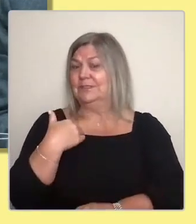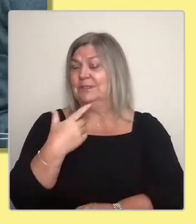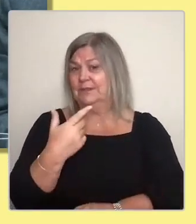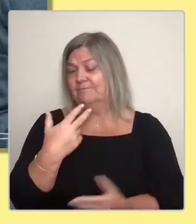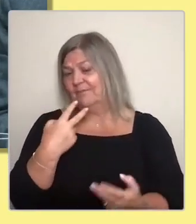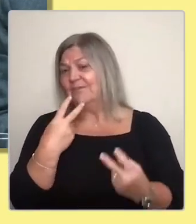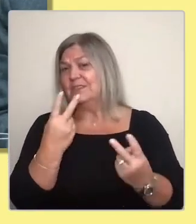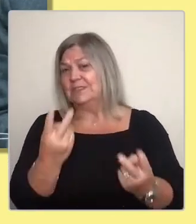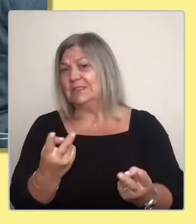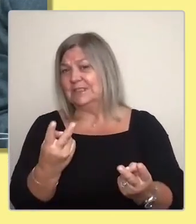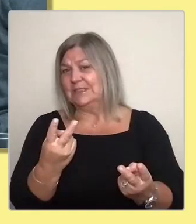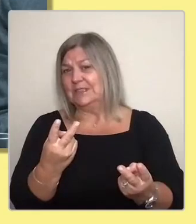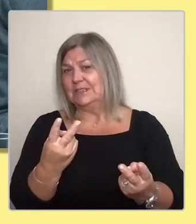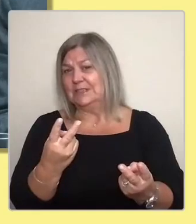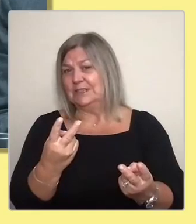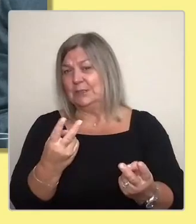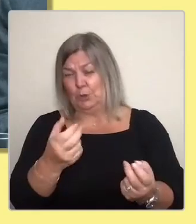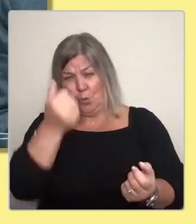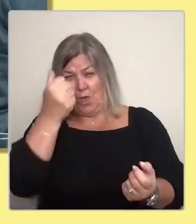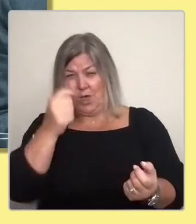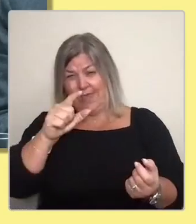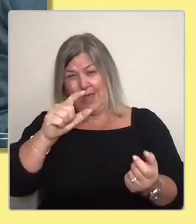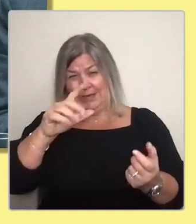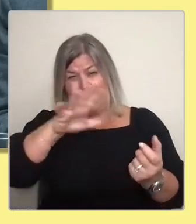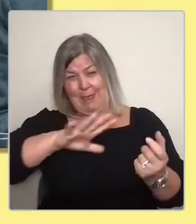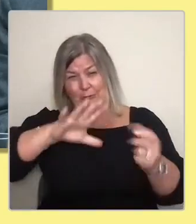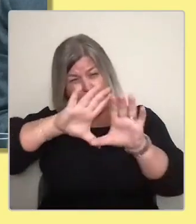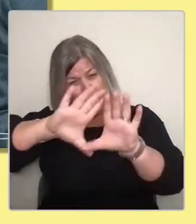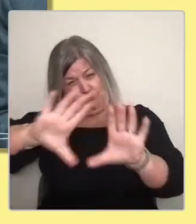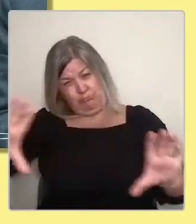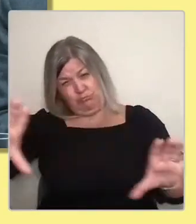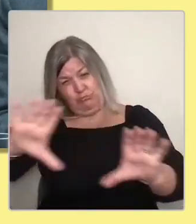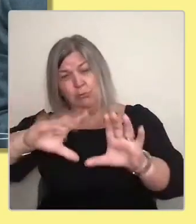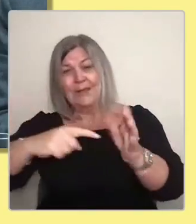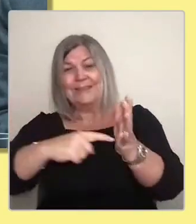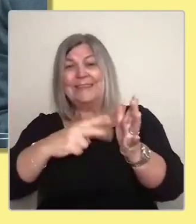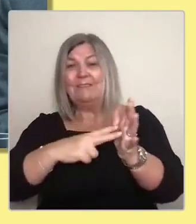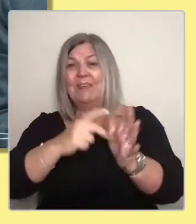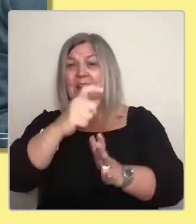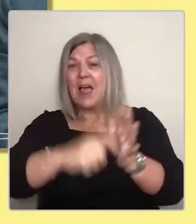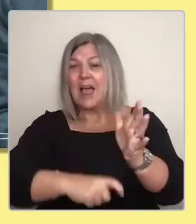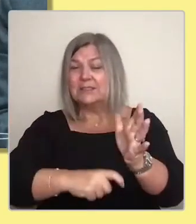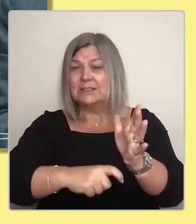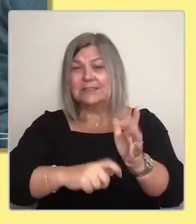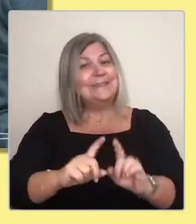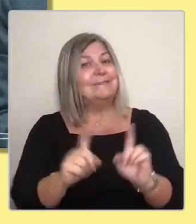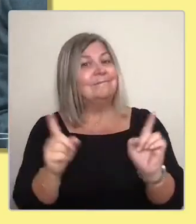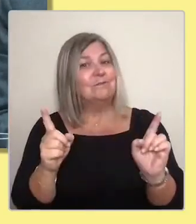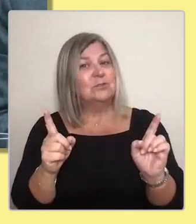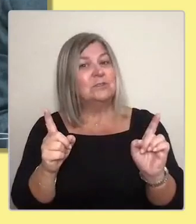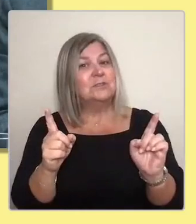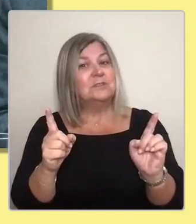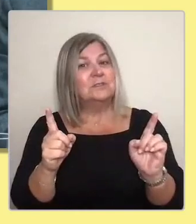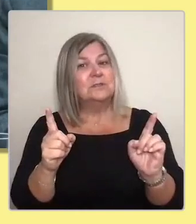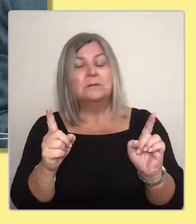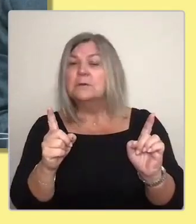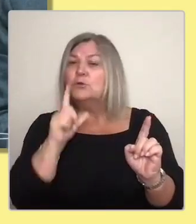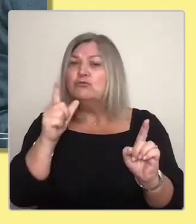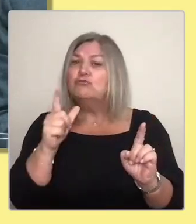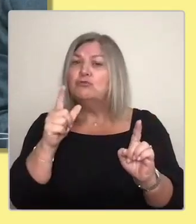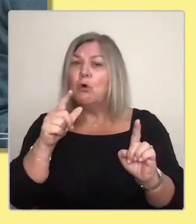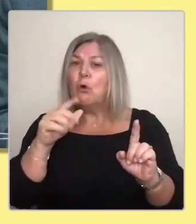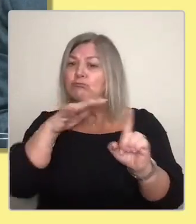aware that that area in the south of Scotland, the TV licensing system works differently. They don't even receive the content from STV. They're